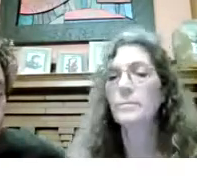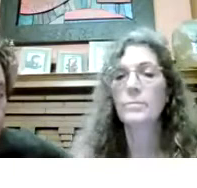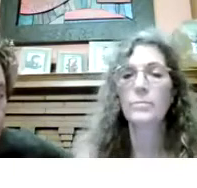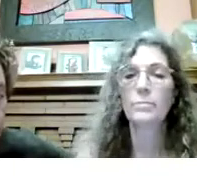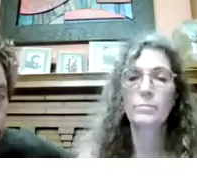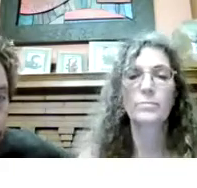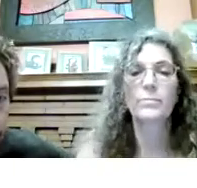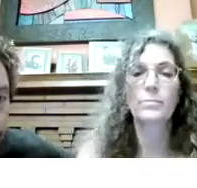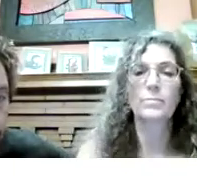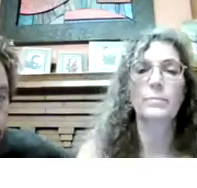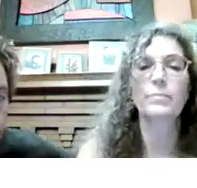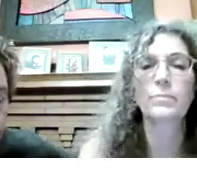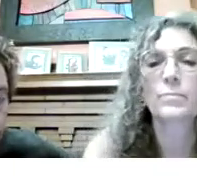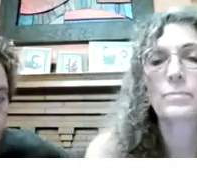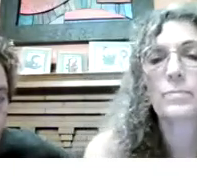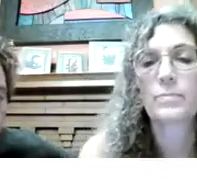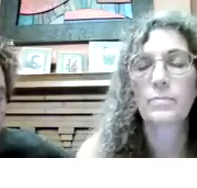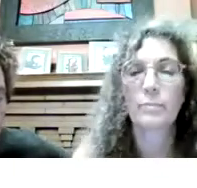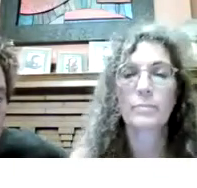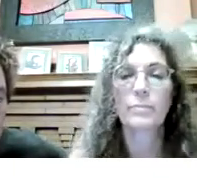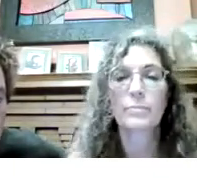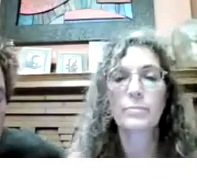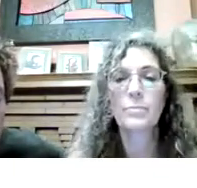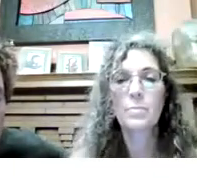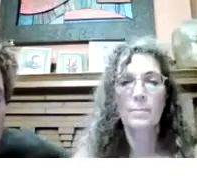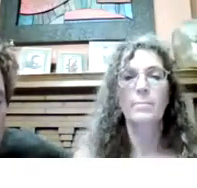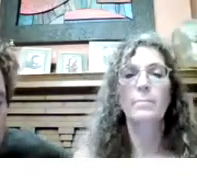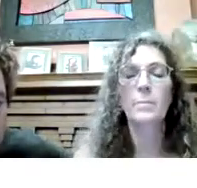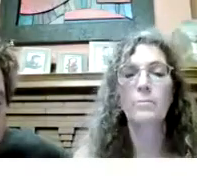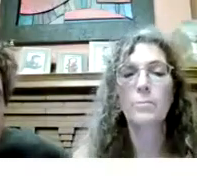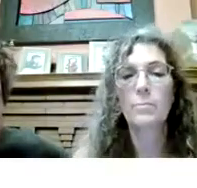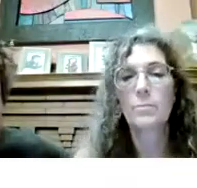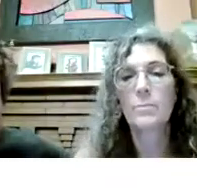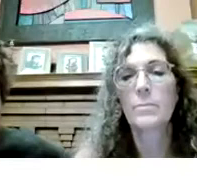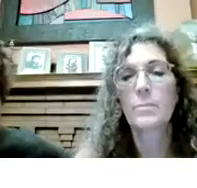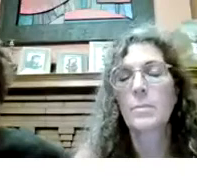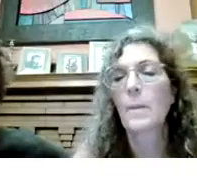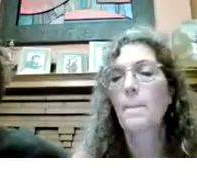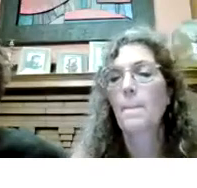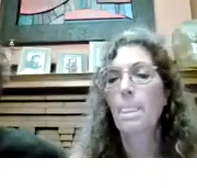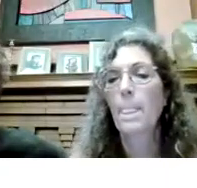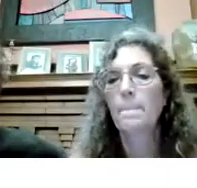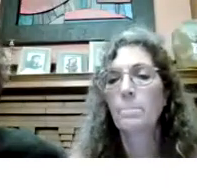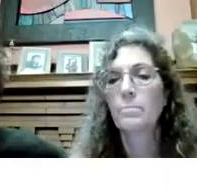the commenter is getting at is that because the street is so wide, because there's just so much